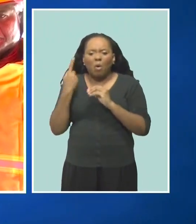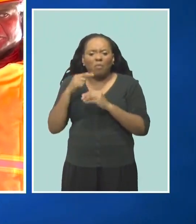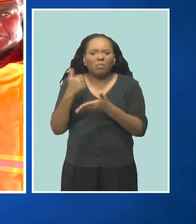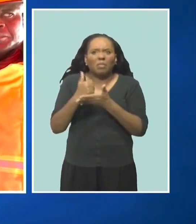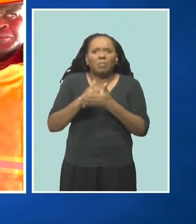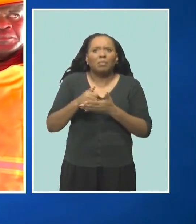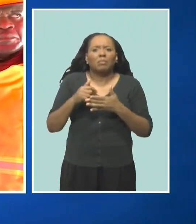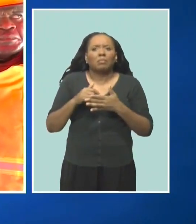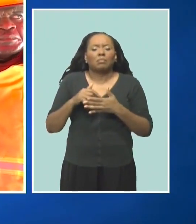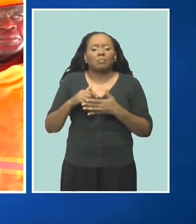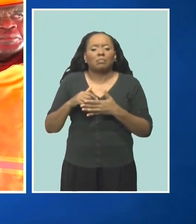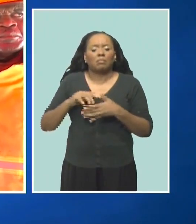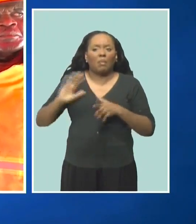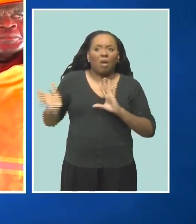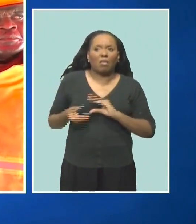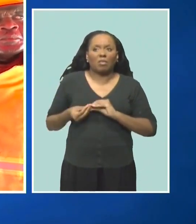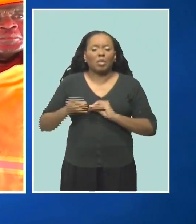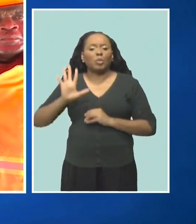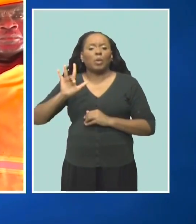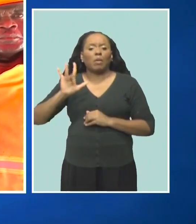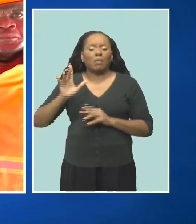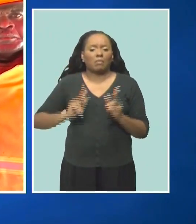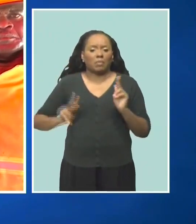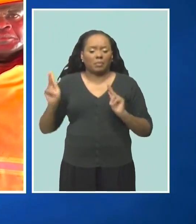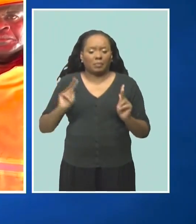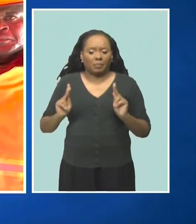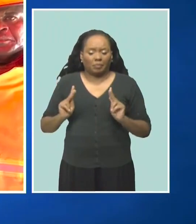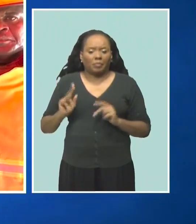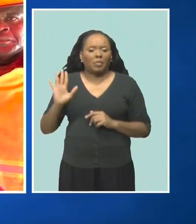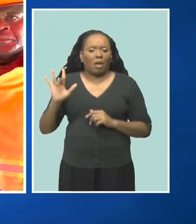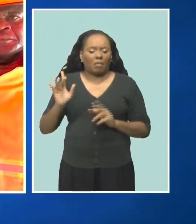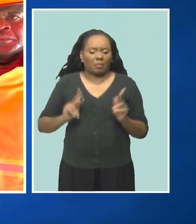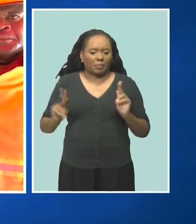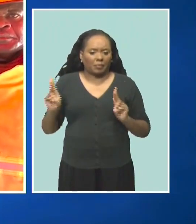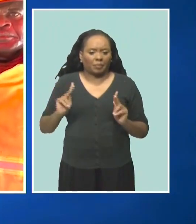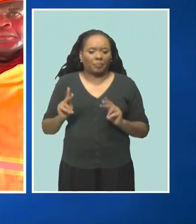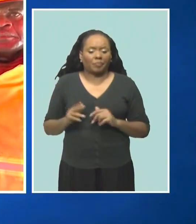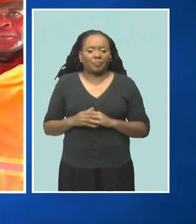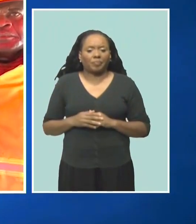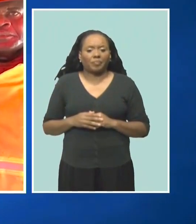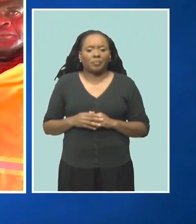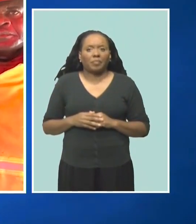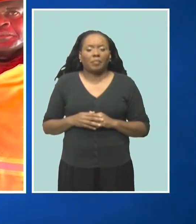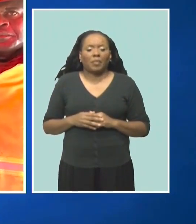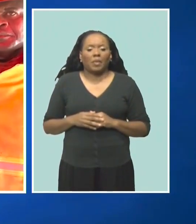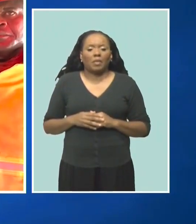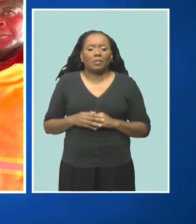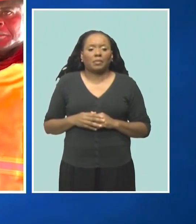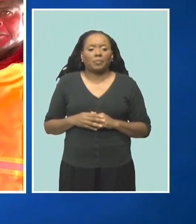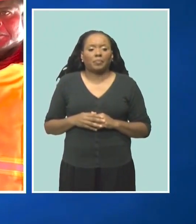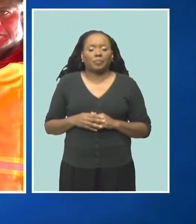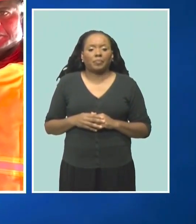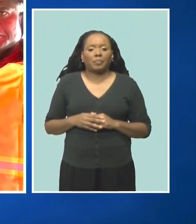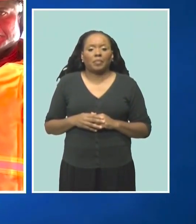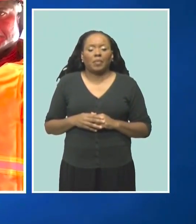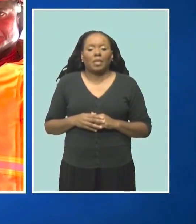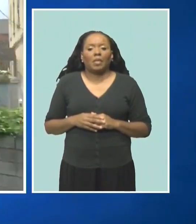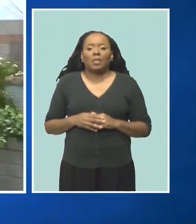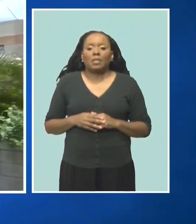about 25 personnel here on the scene at the moment. The fire is approximately 50%